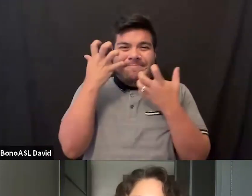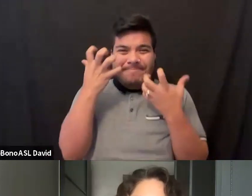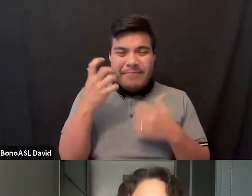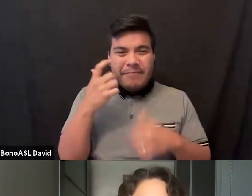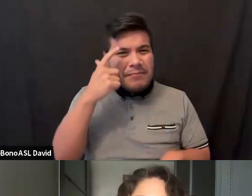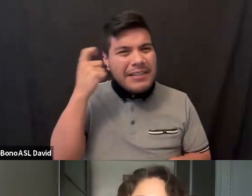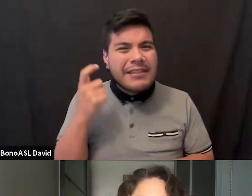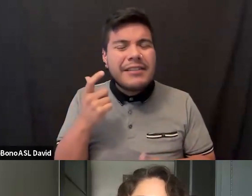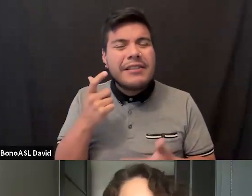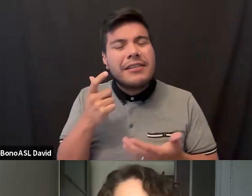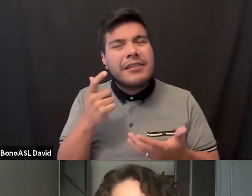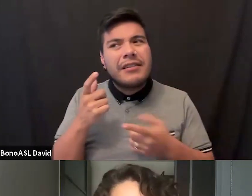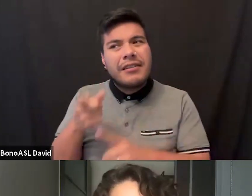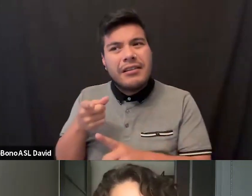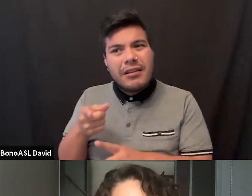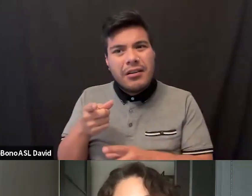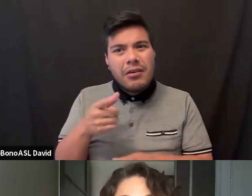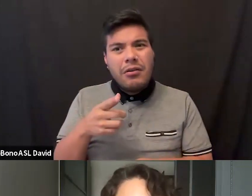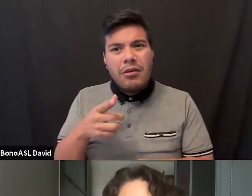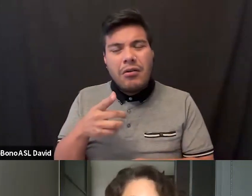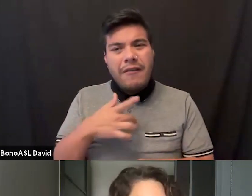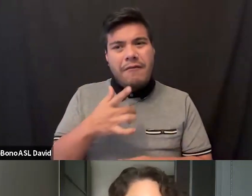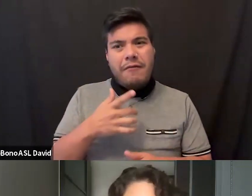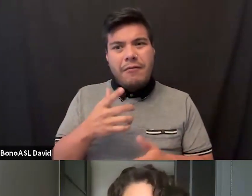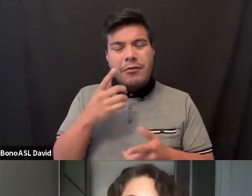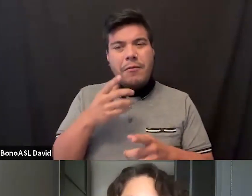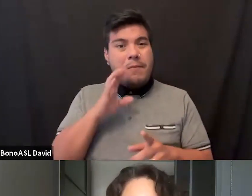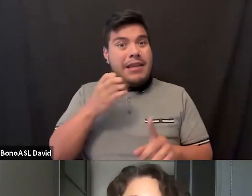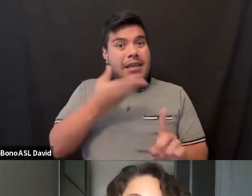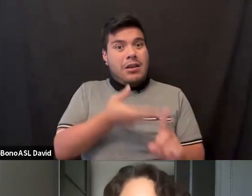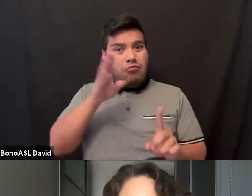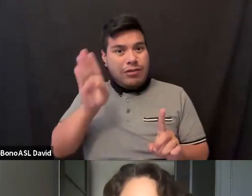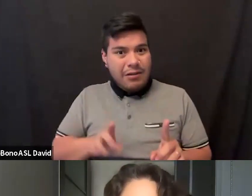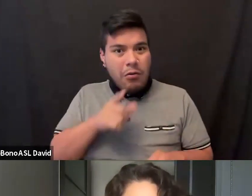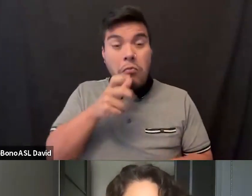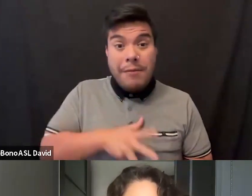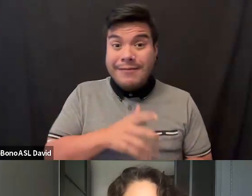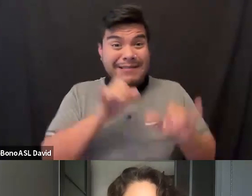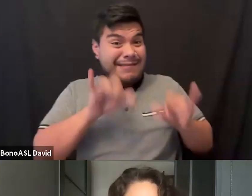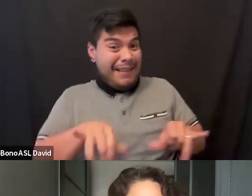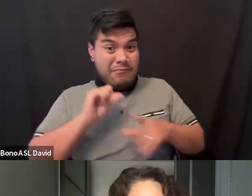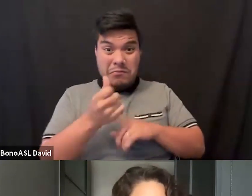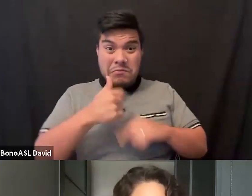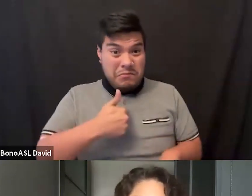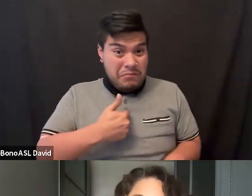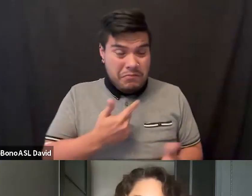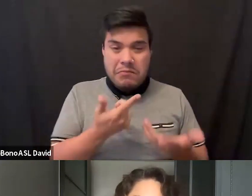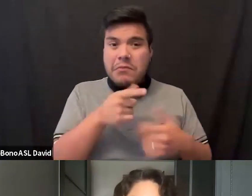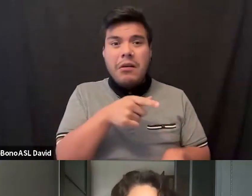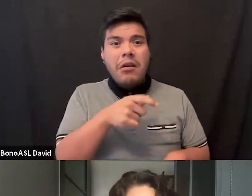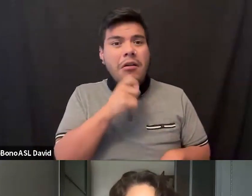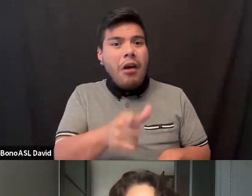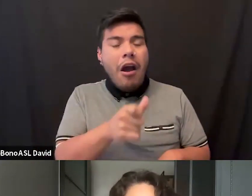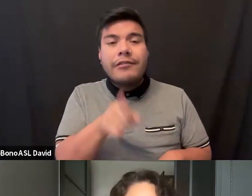thinking about what would be to be in Brazil and knowing that Brazilian women in the same situation as mine were living not